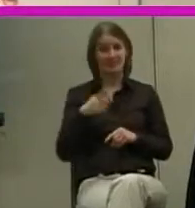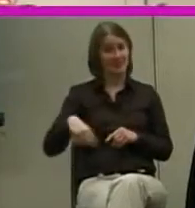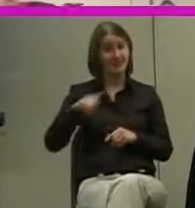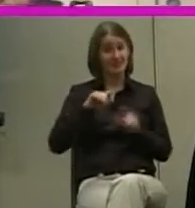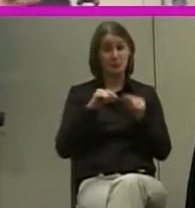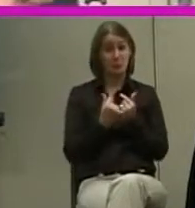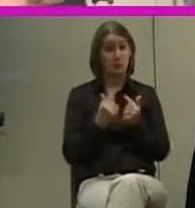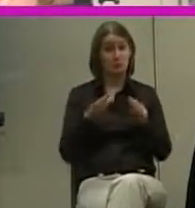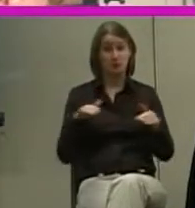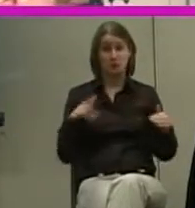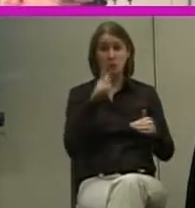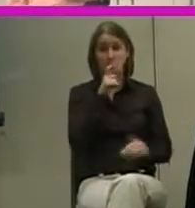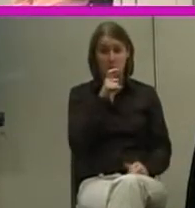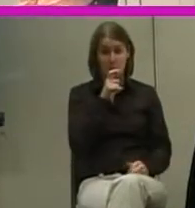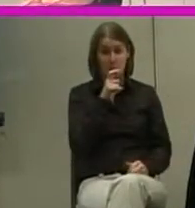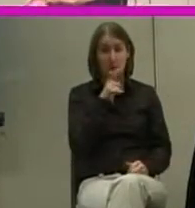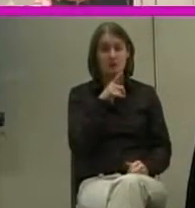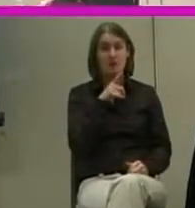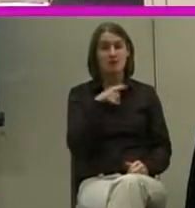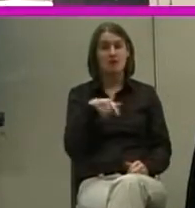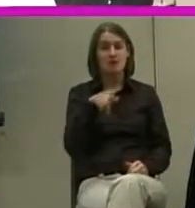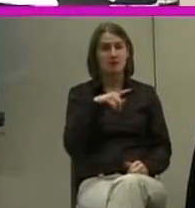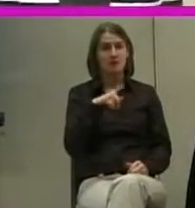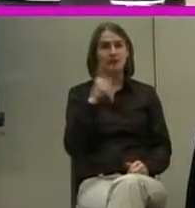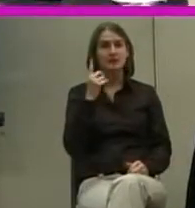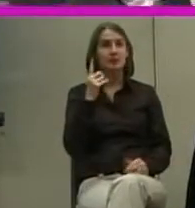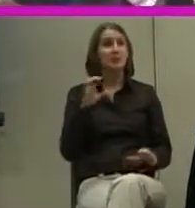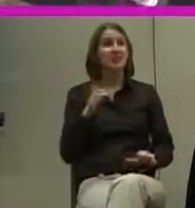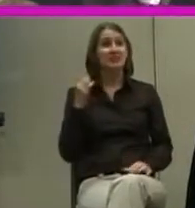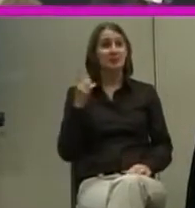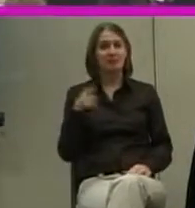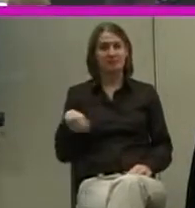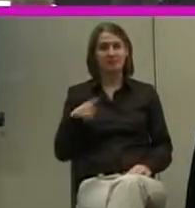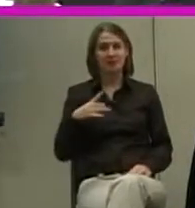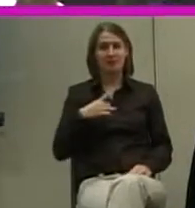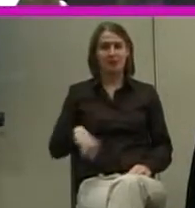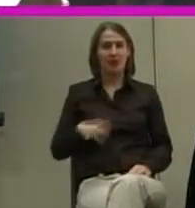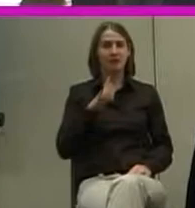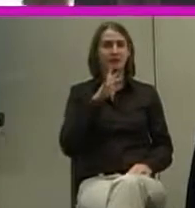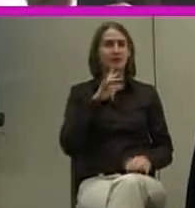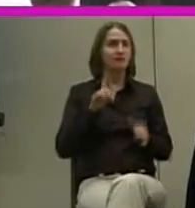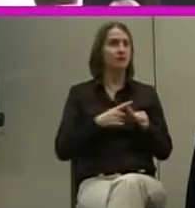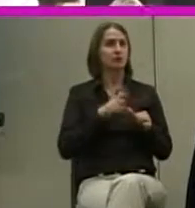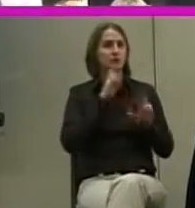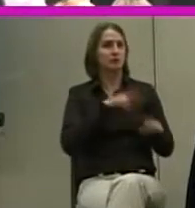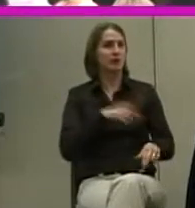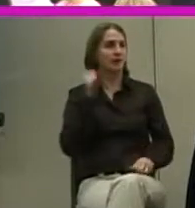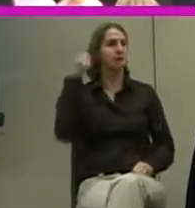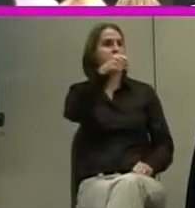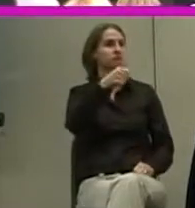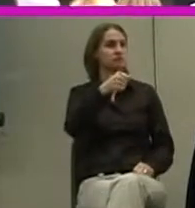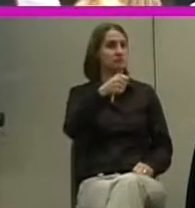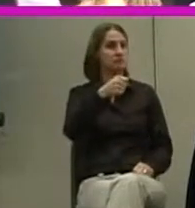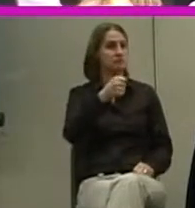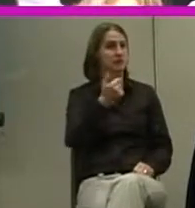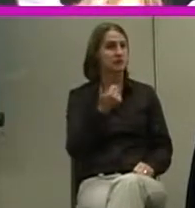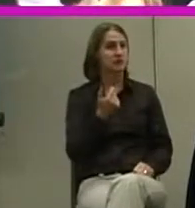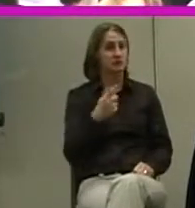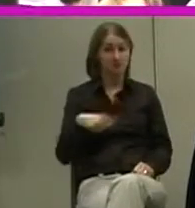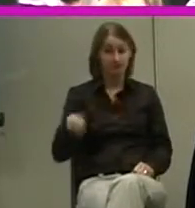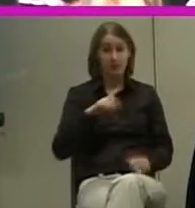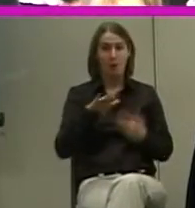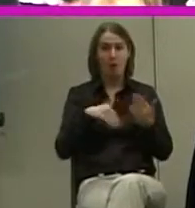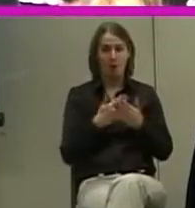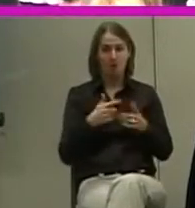kids that when someone does something they don't like, their first response is to hit them. Each of these kids has been suspended